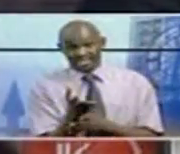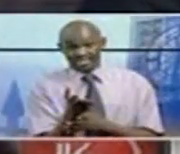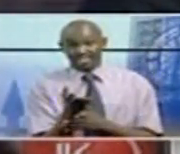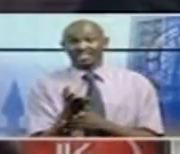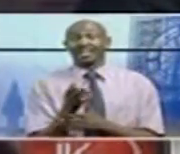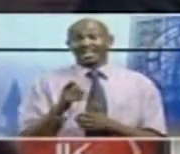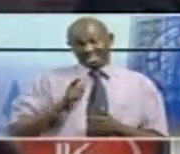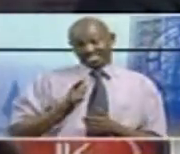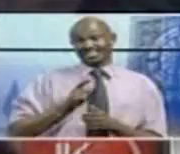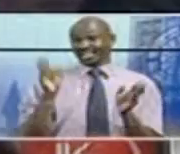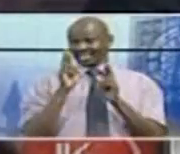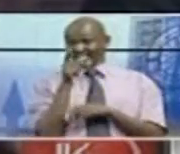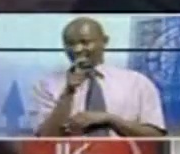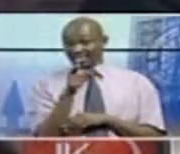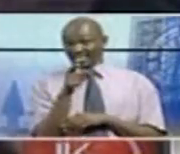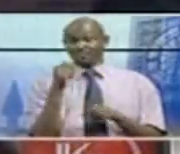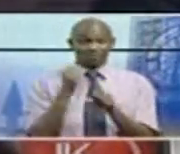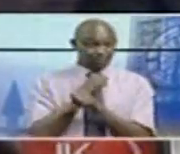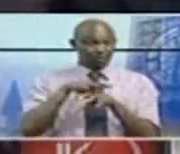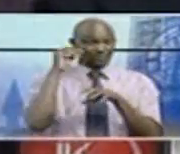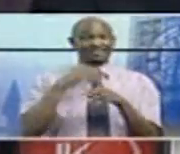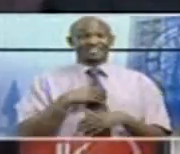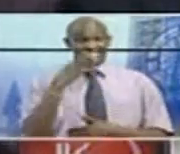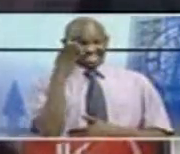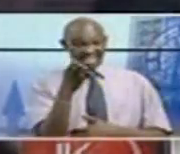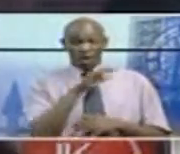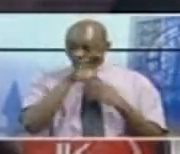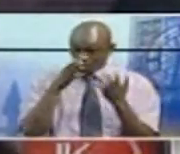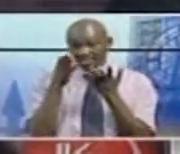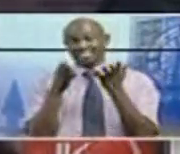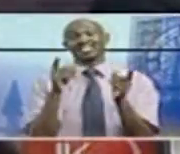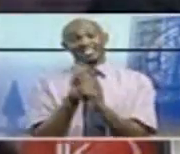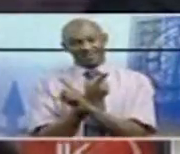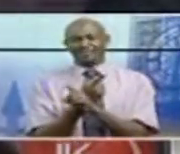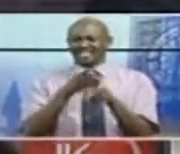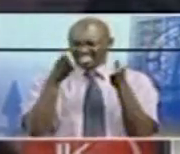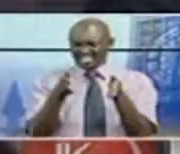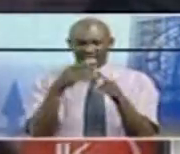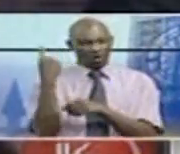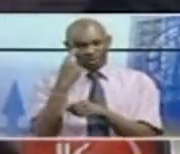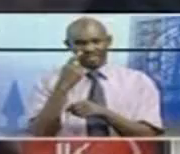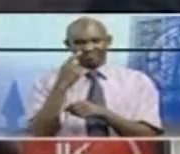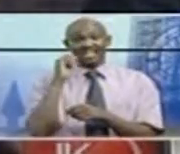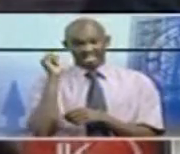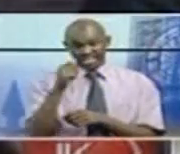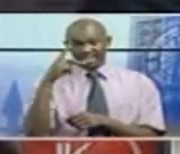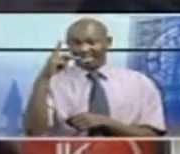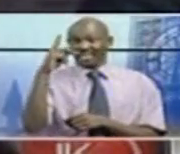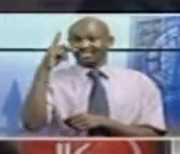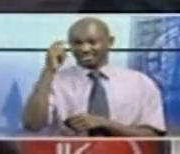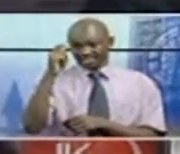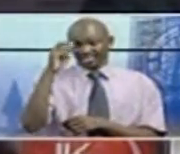Ladies, get ready. You can't find guests like those or these anywhere else, but right here on Kenya's television